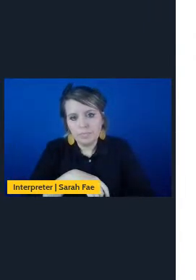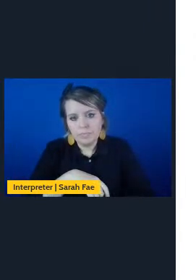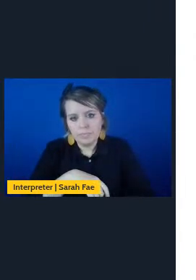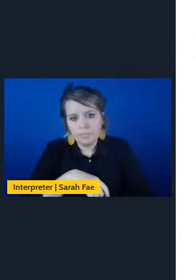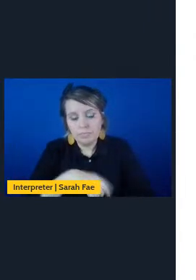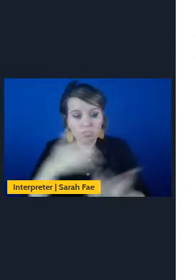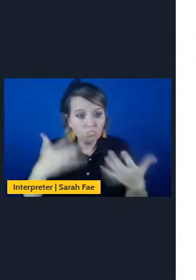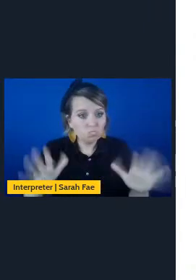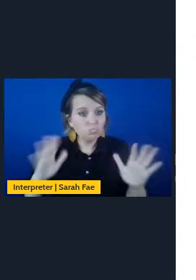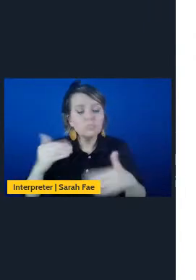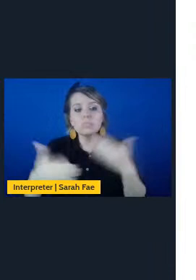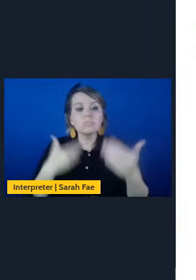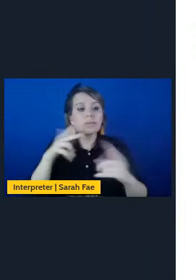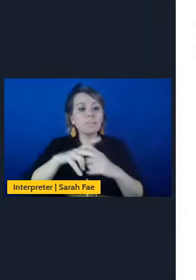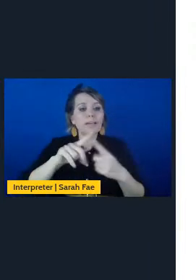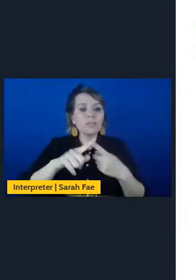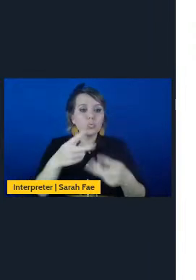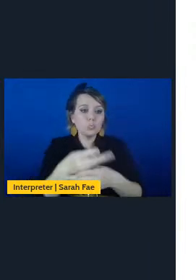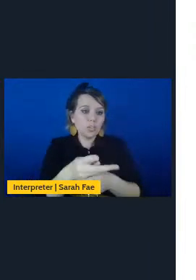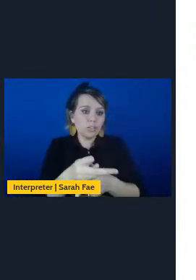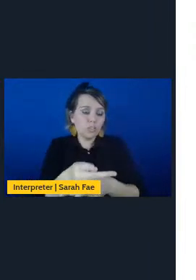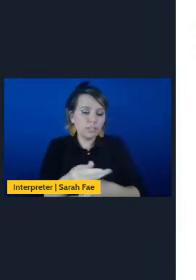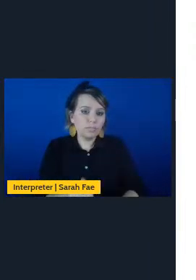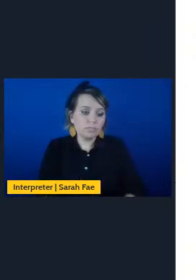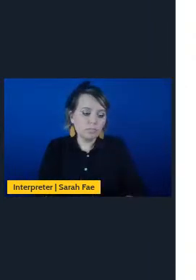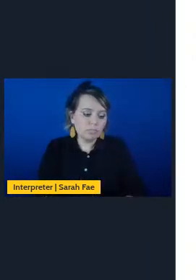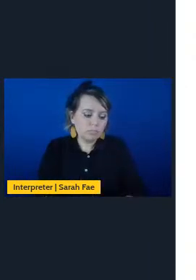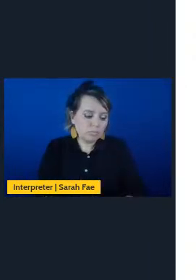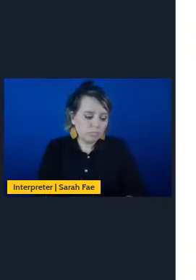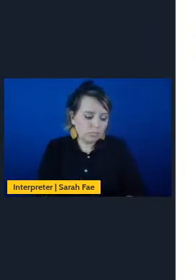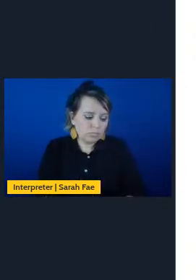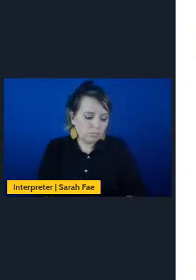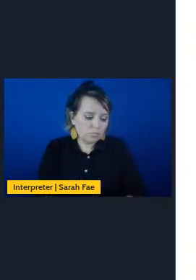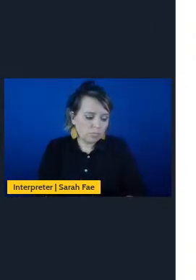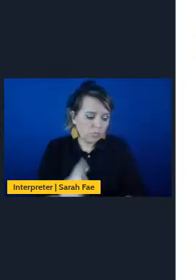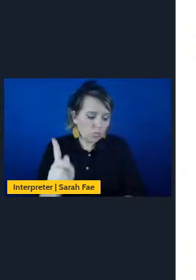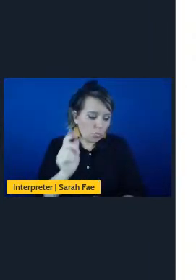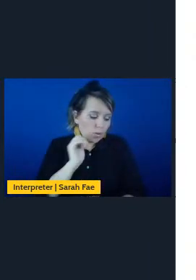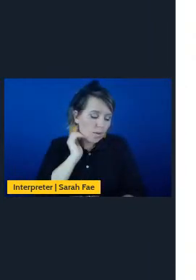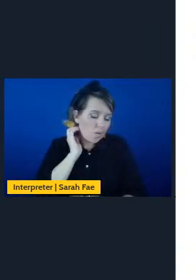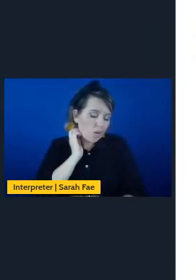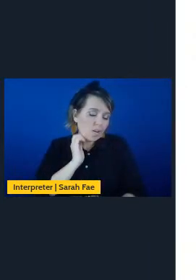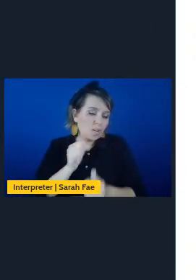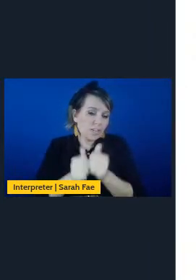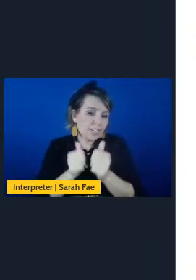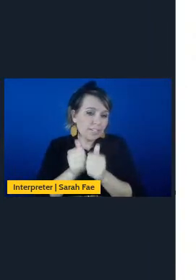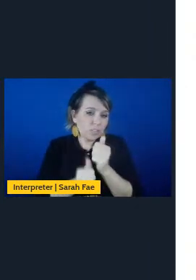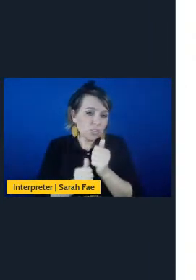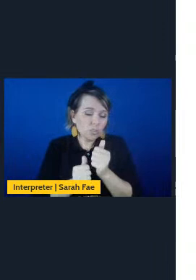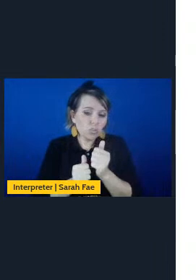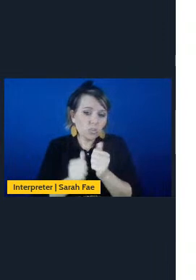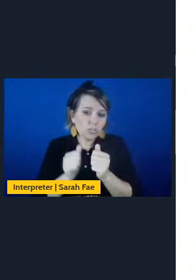production. Where each environment is deployed, you can define in the CDK JSON.